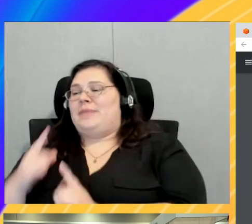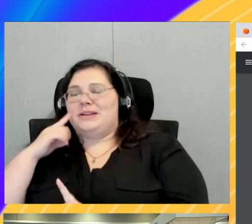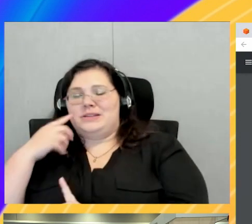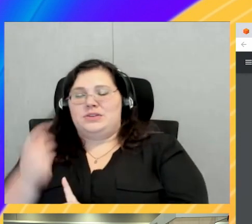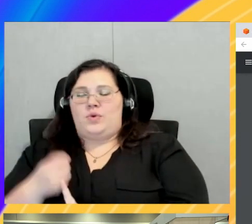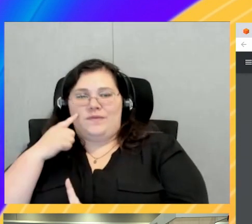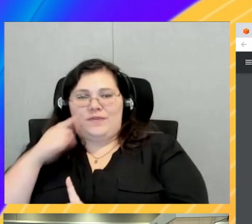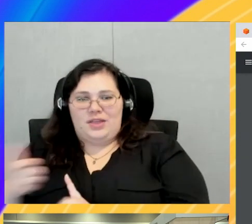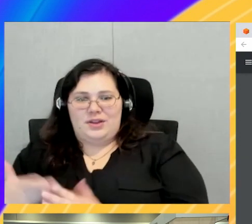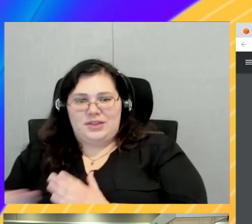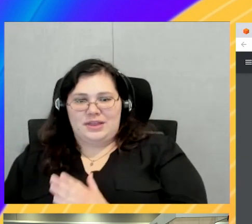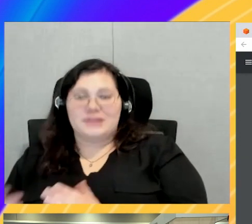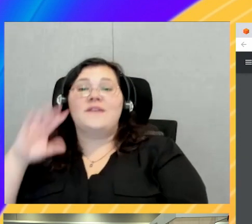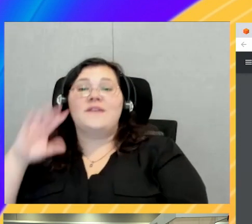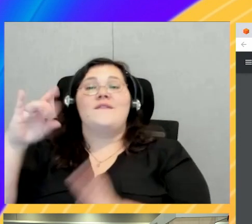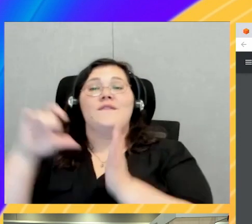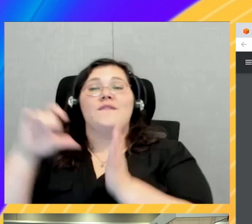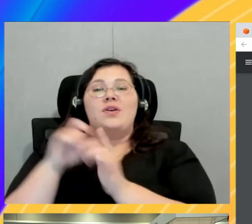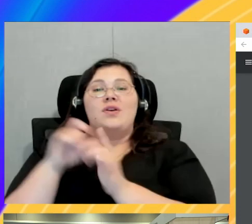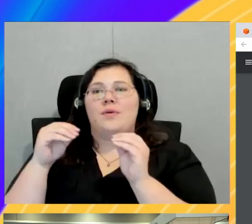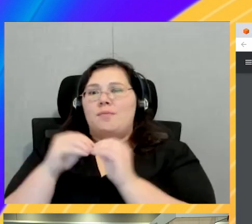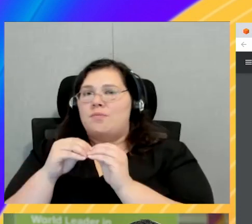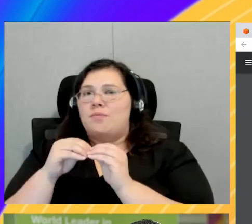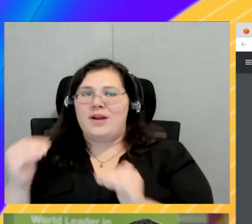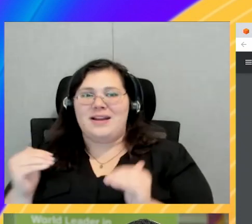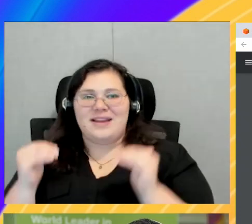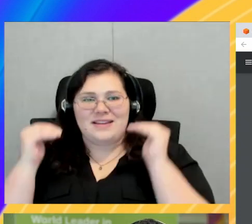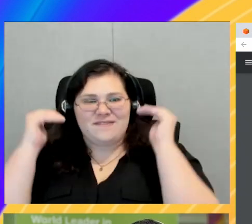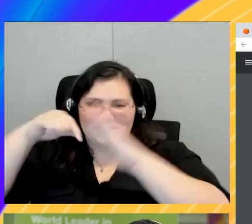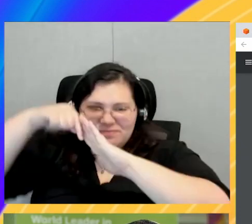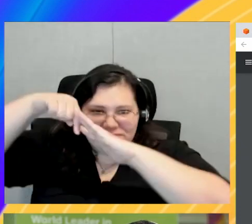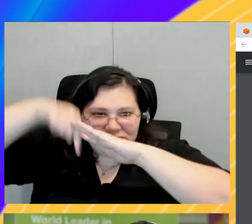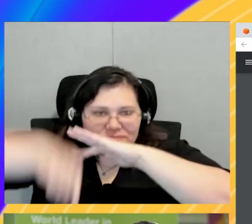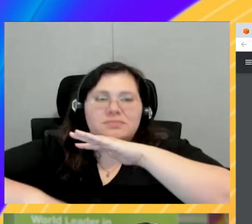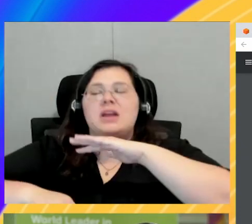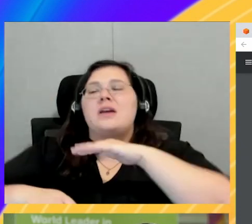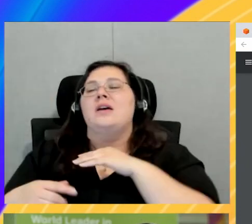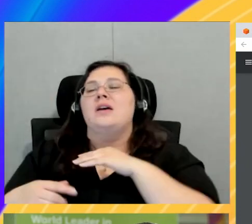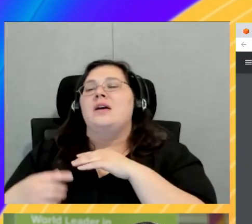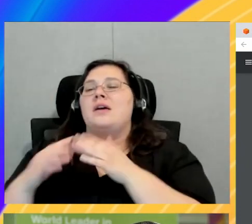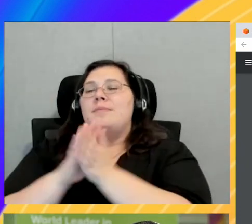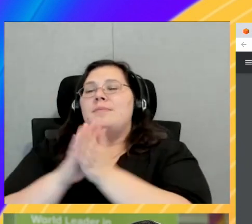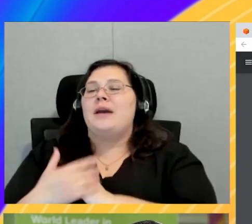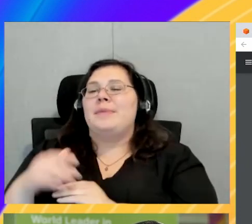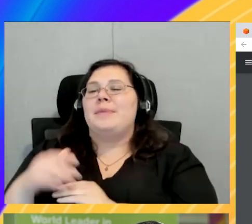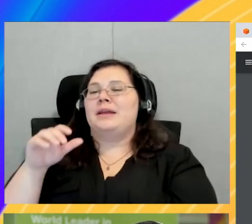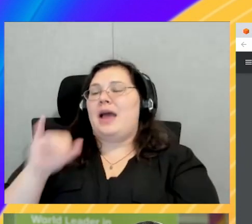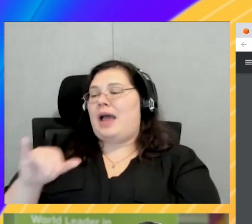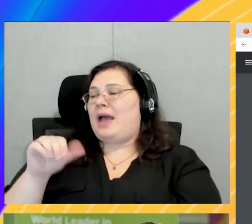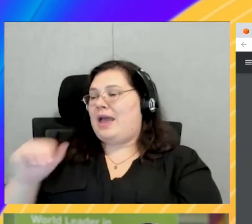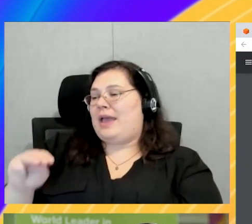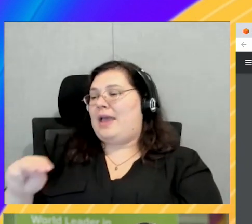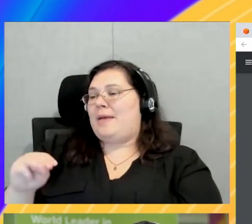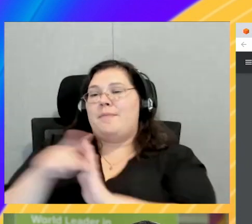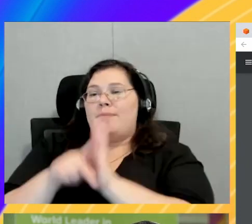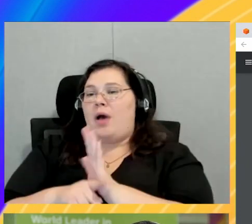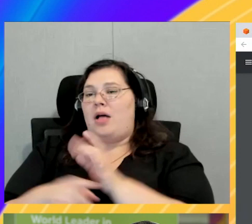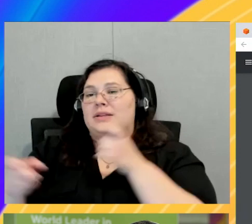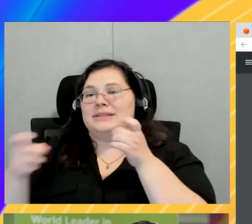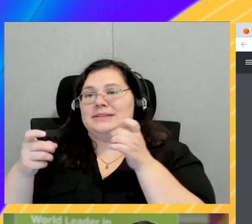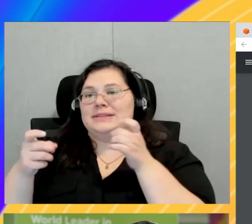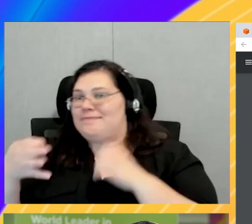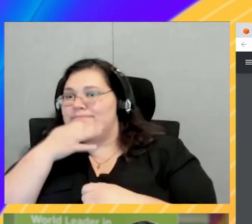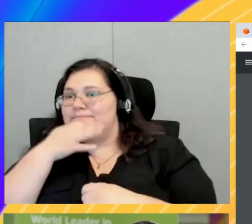page is going to be more advanced, like becoming an IAM policy master in 60 minutes or less. So Bridget